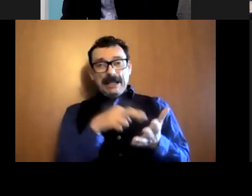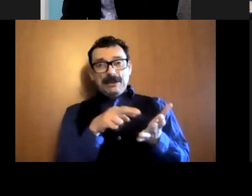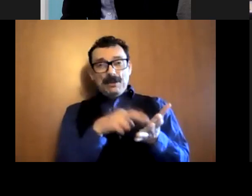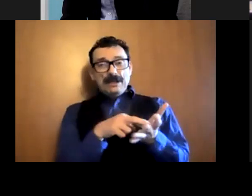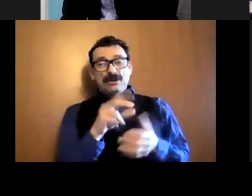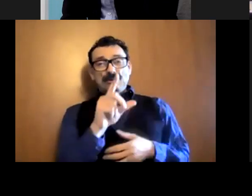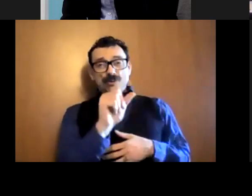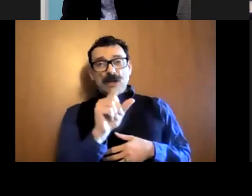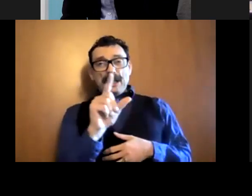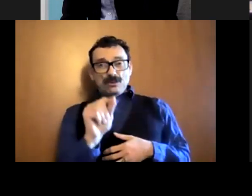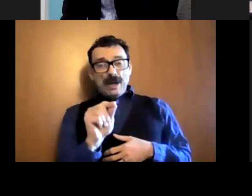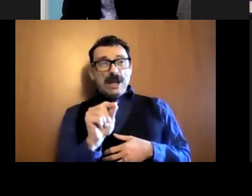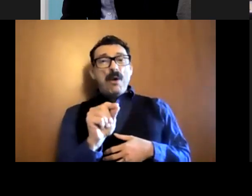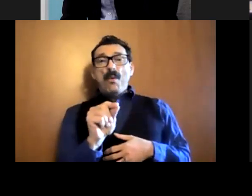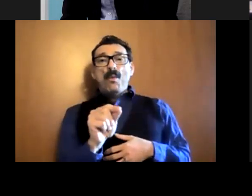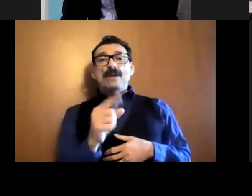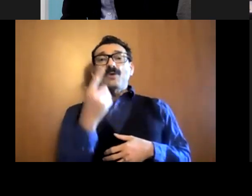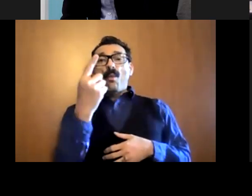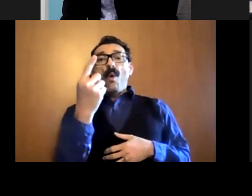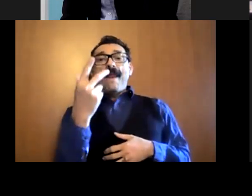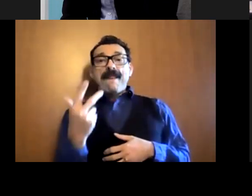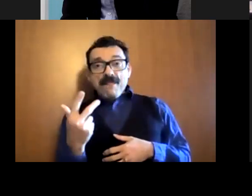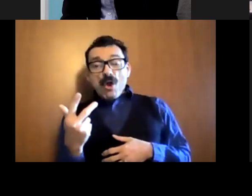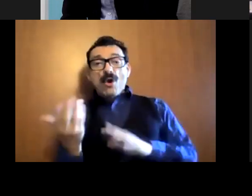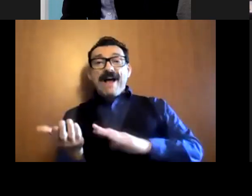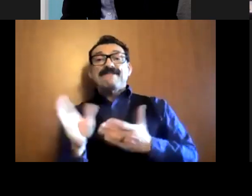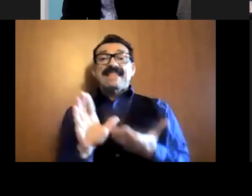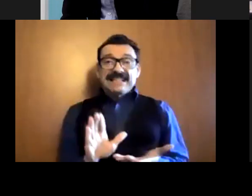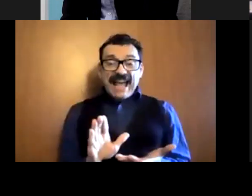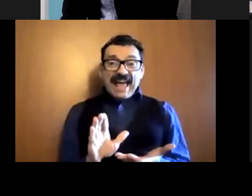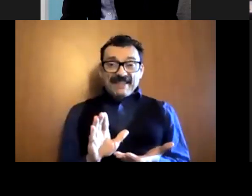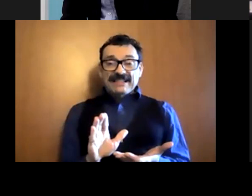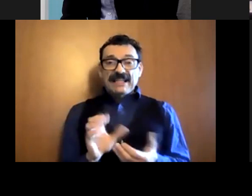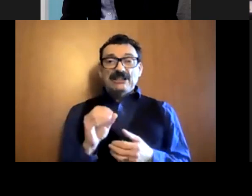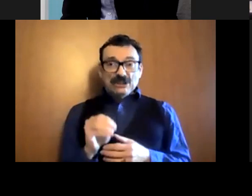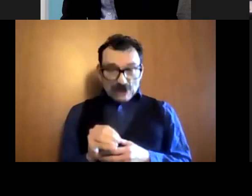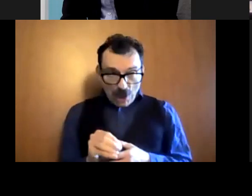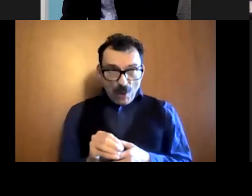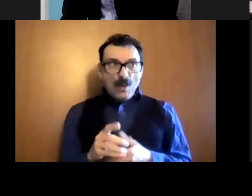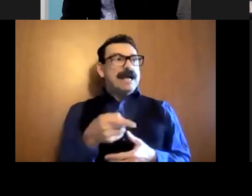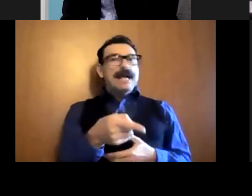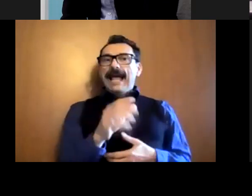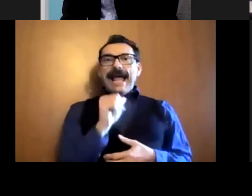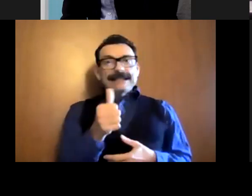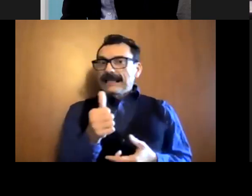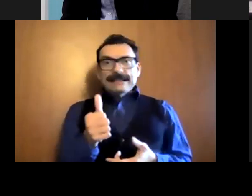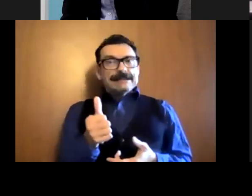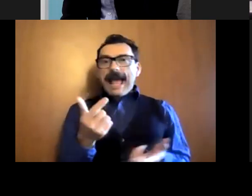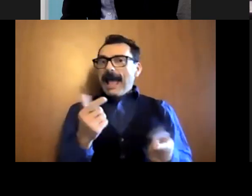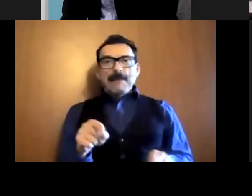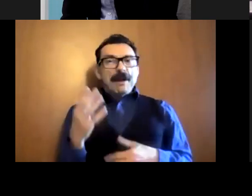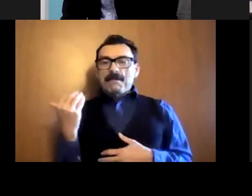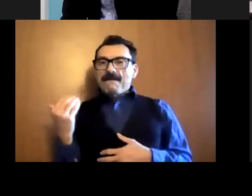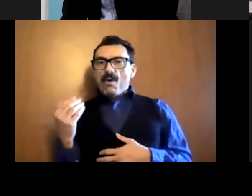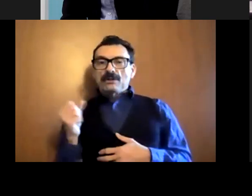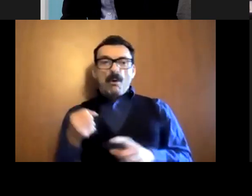year. So, it is significant for a new entity that did not exist the year before to come in and be a leading cause of death, and even